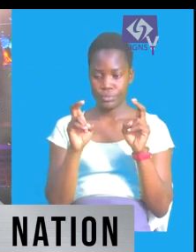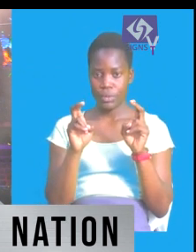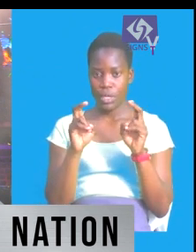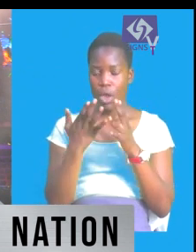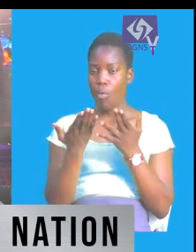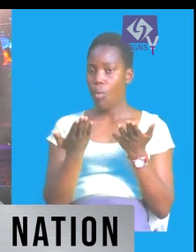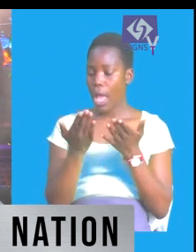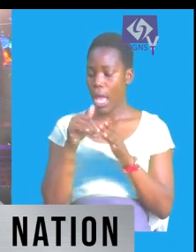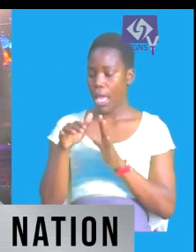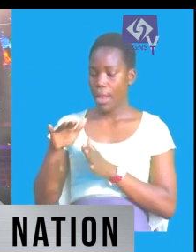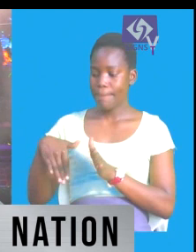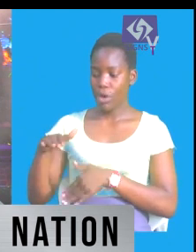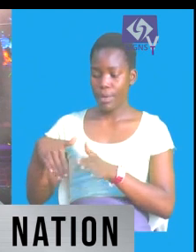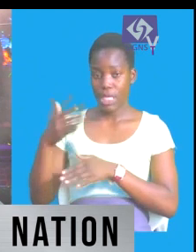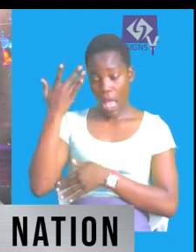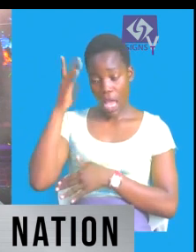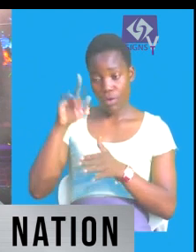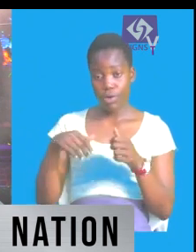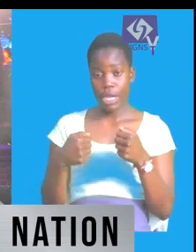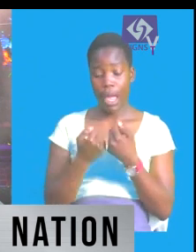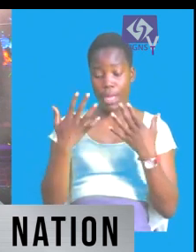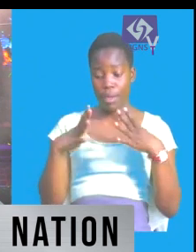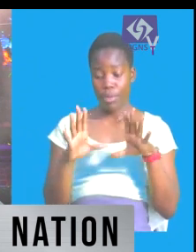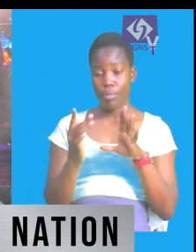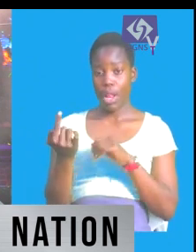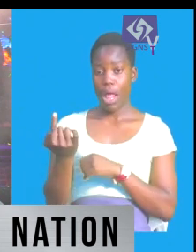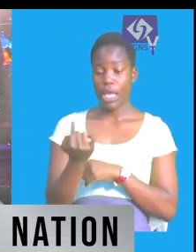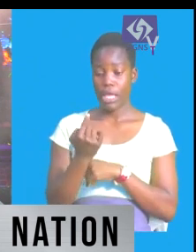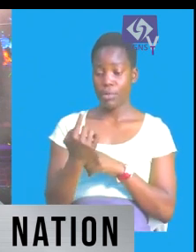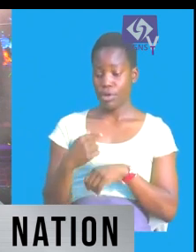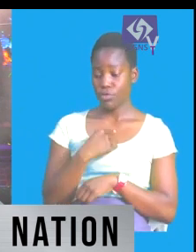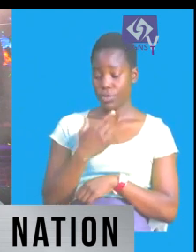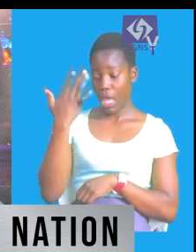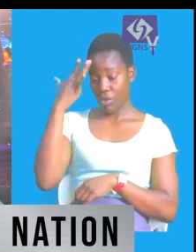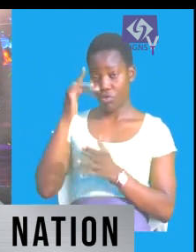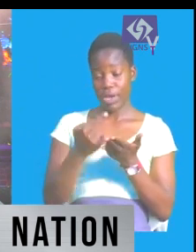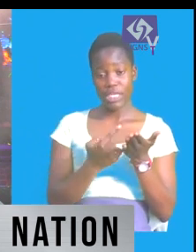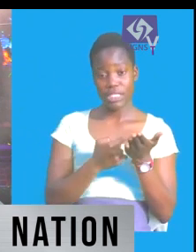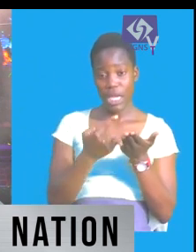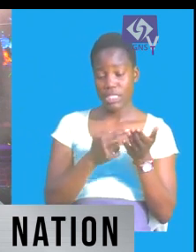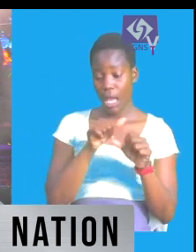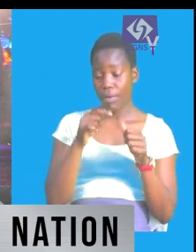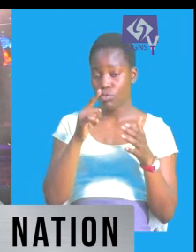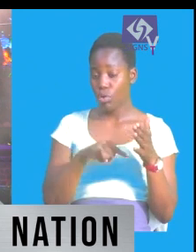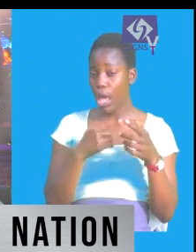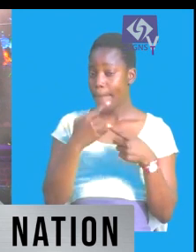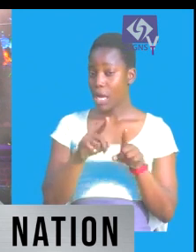Bomas also, I don't know what happened. These people came to see him. What were they discussing? That other